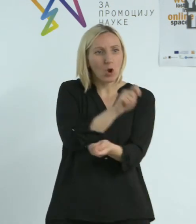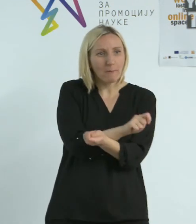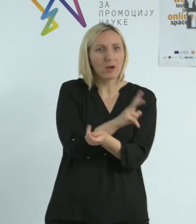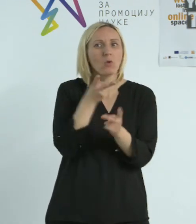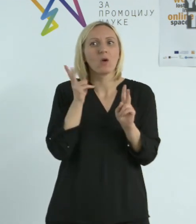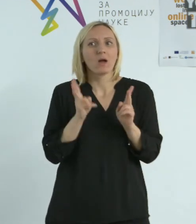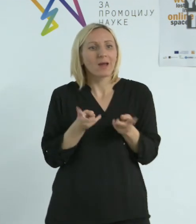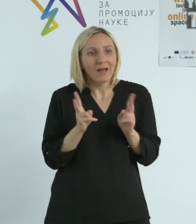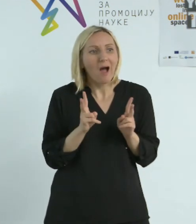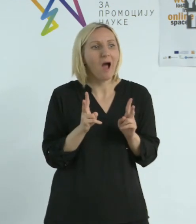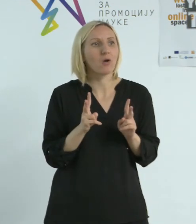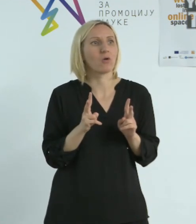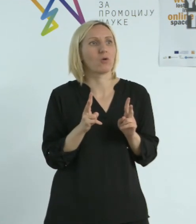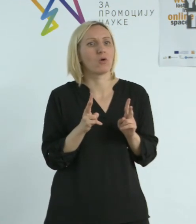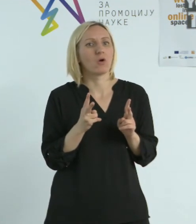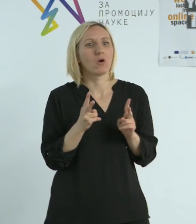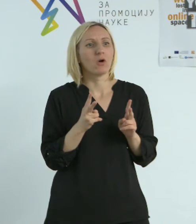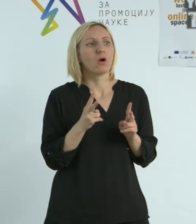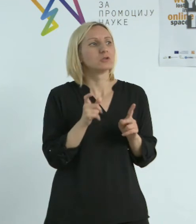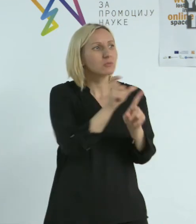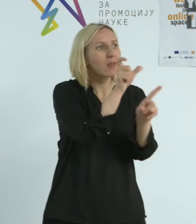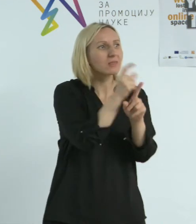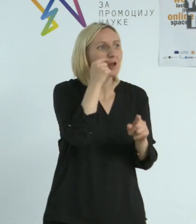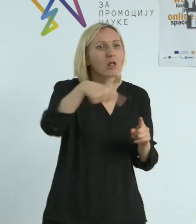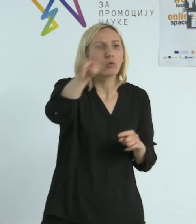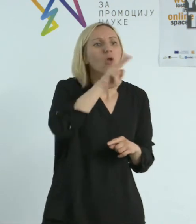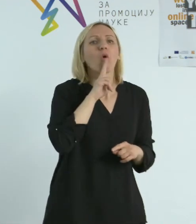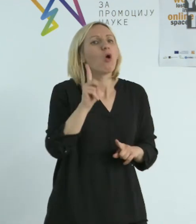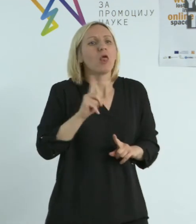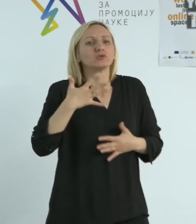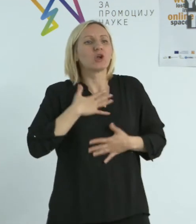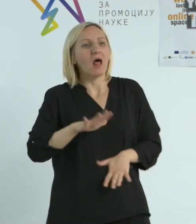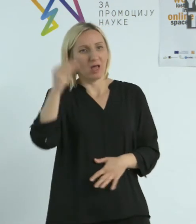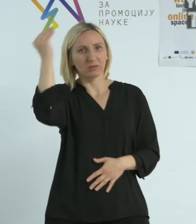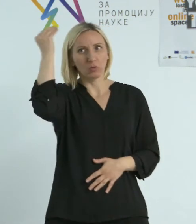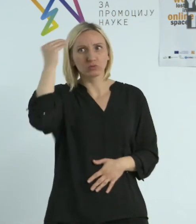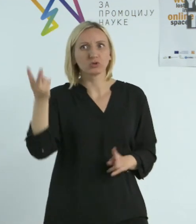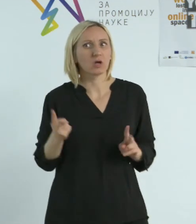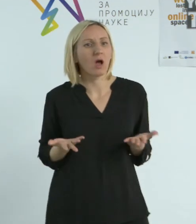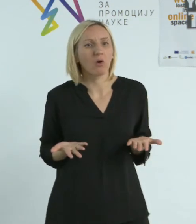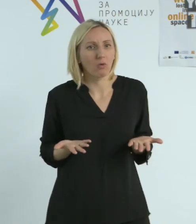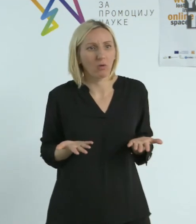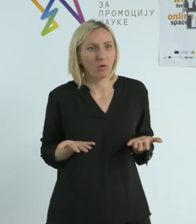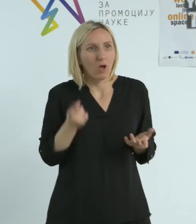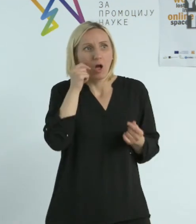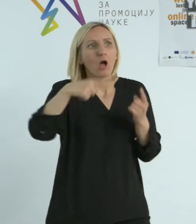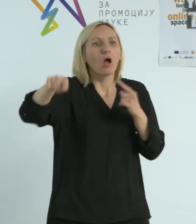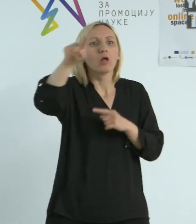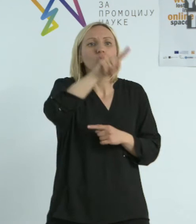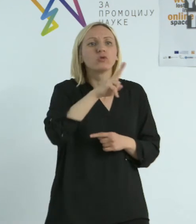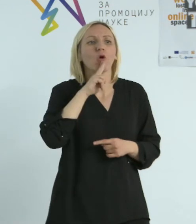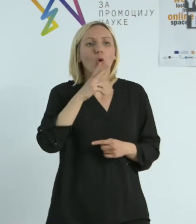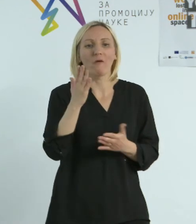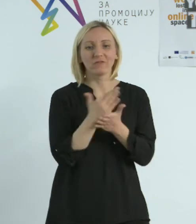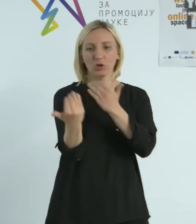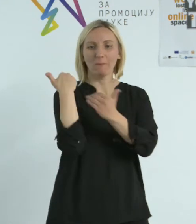going to reach the people who are not interested in learning? People who applied for our course already were